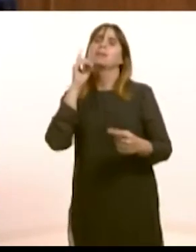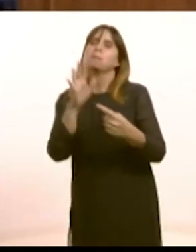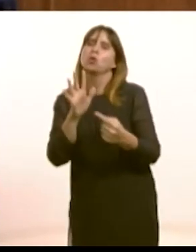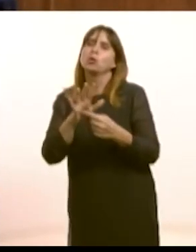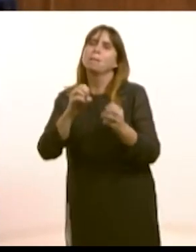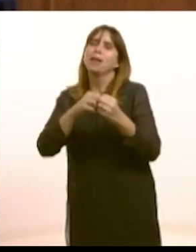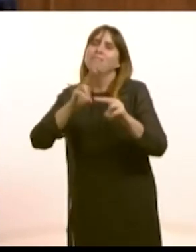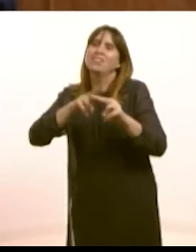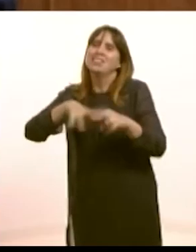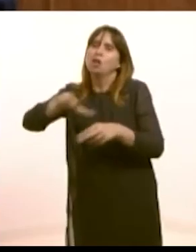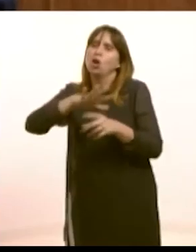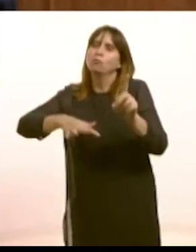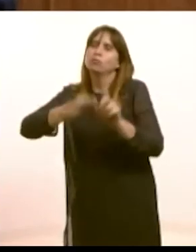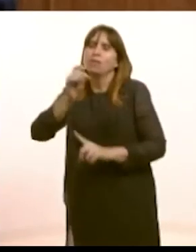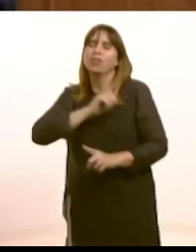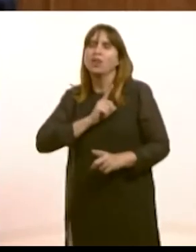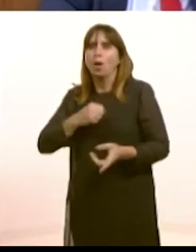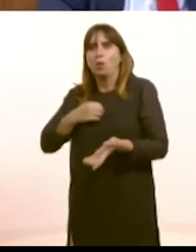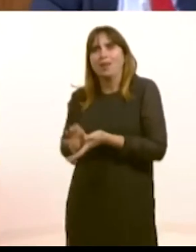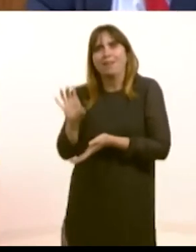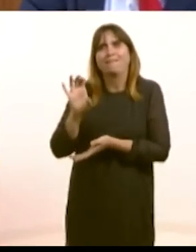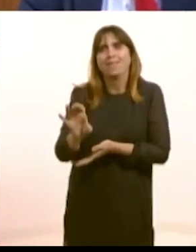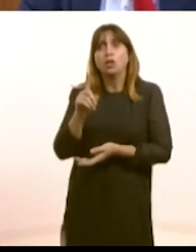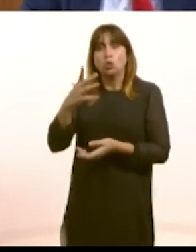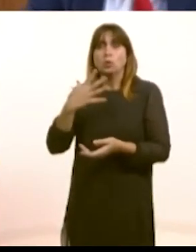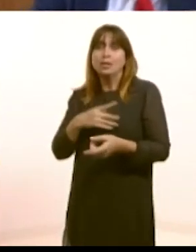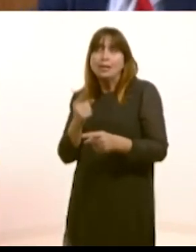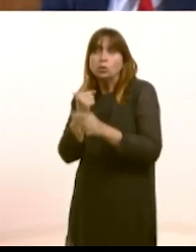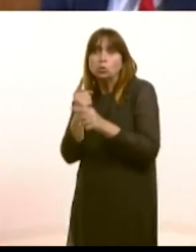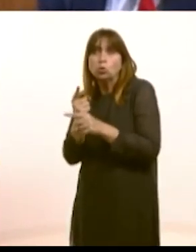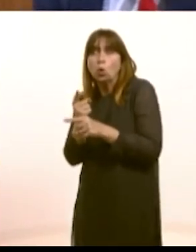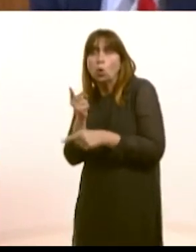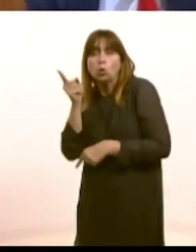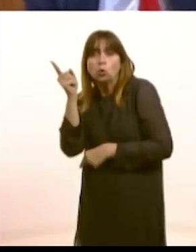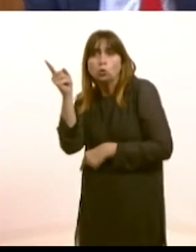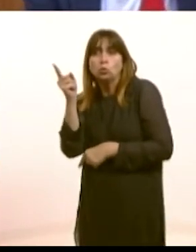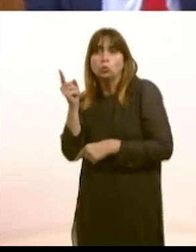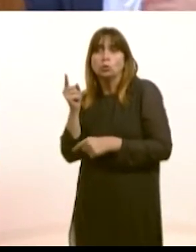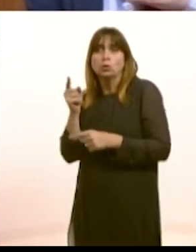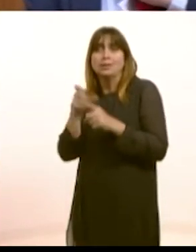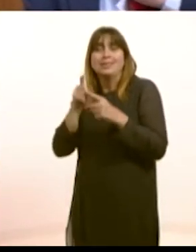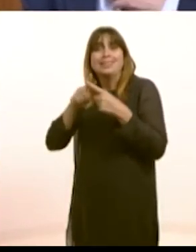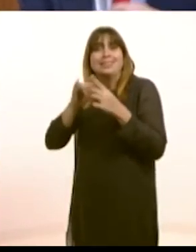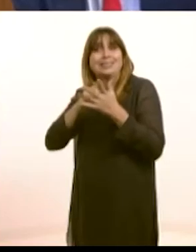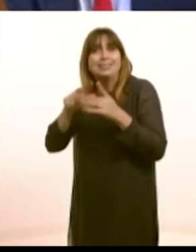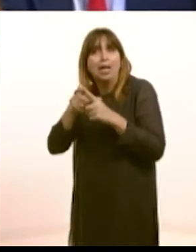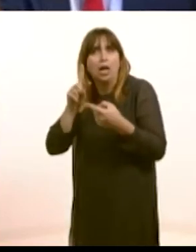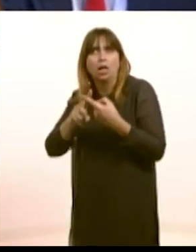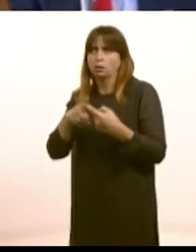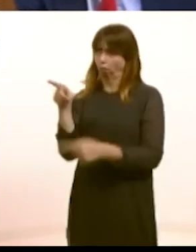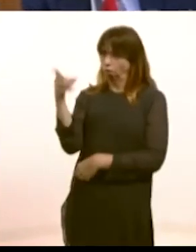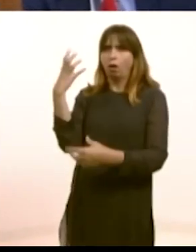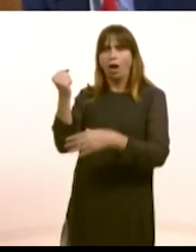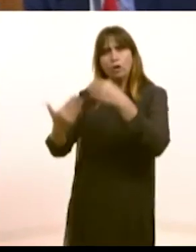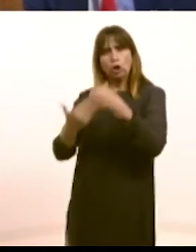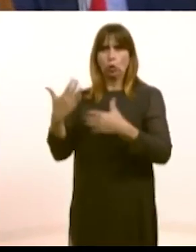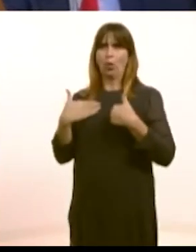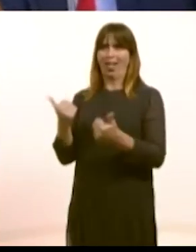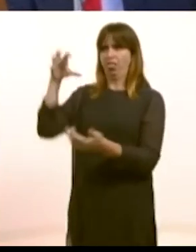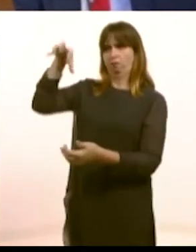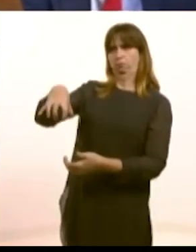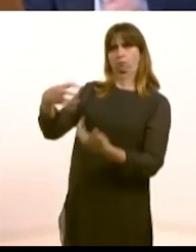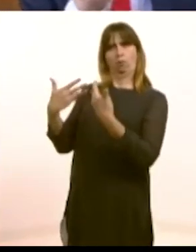treatment. That's why we're investing in health facilities. He needs to go and talk to people. For example, on Deeside, where a new health facility, brand new health facility